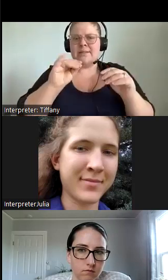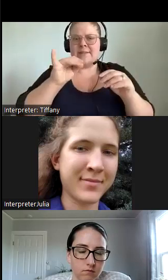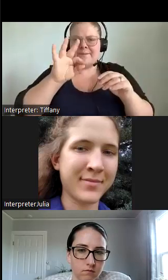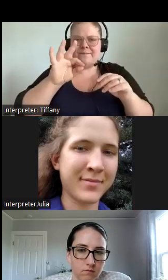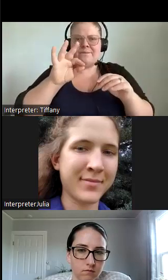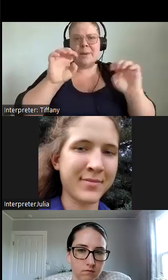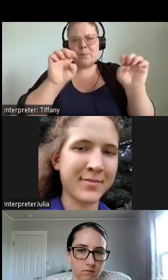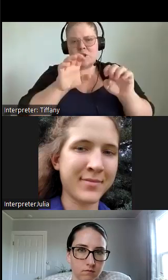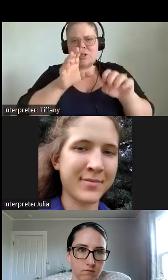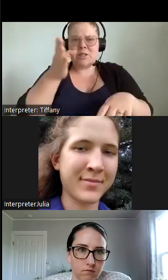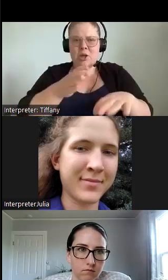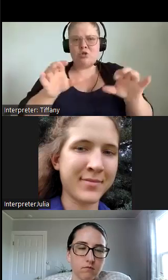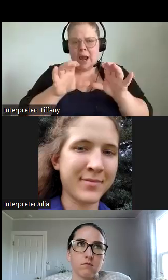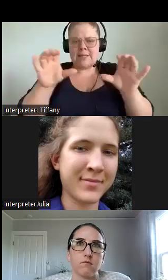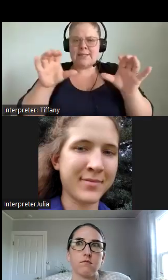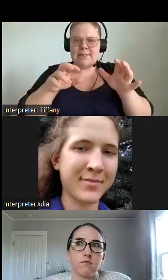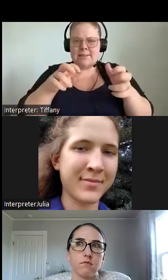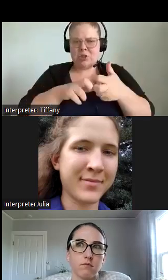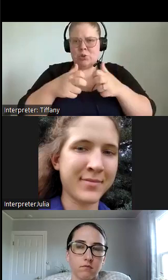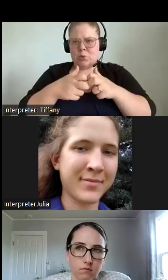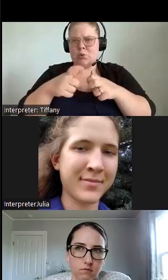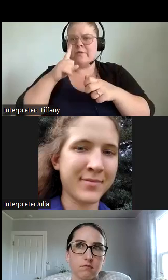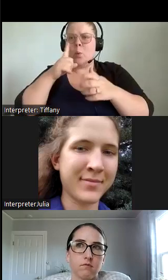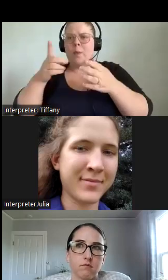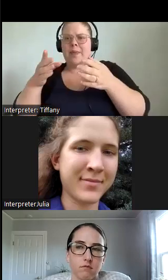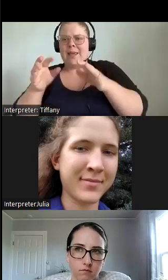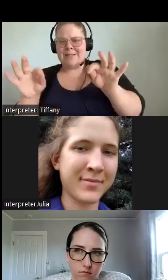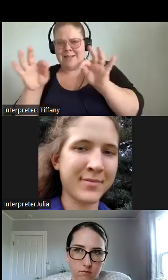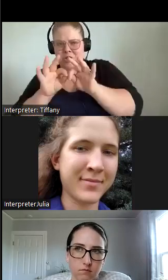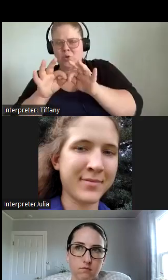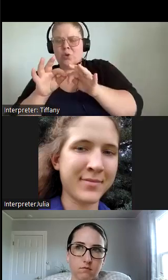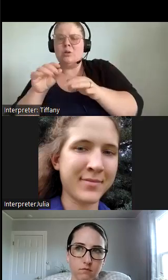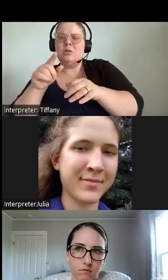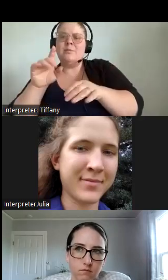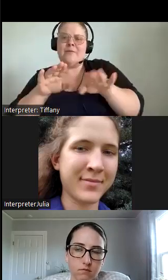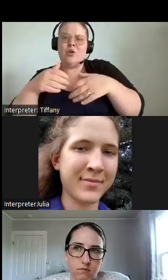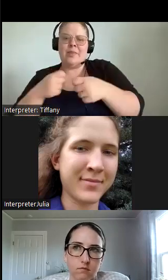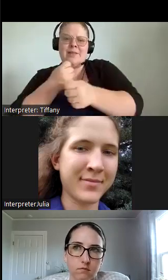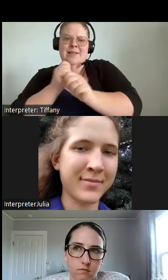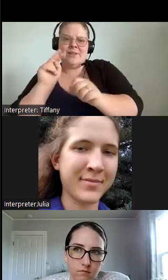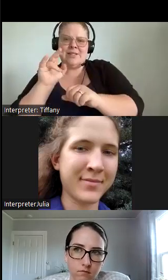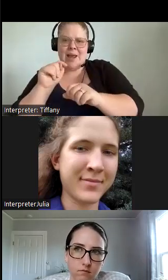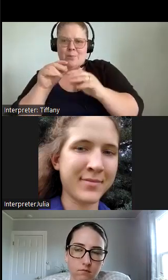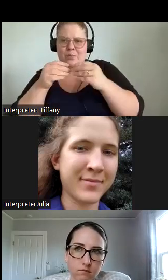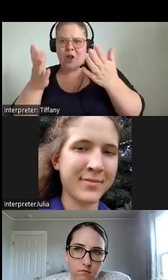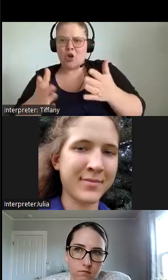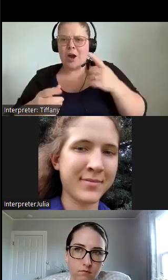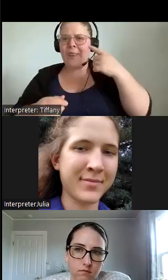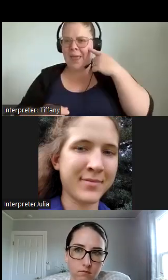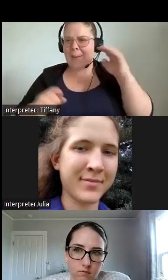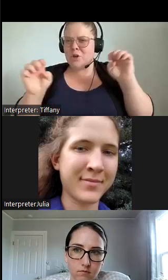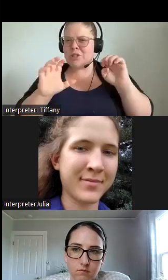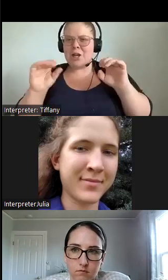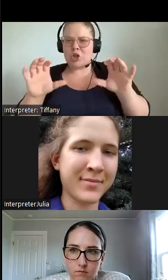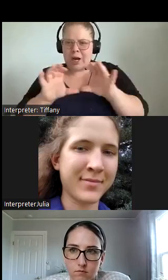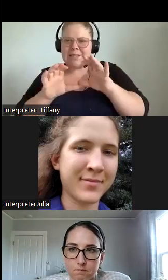issues under the essential behavioral health safety net provider, When I think of emergency and crisis, I'm